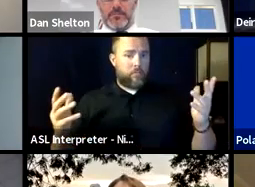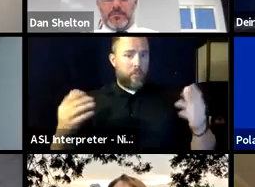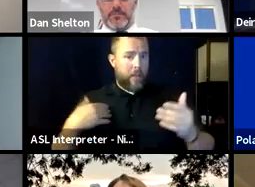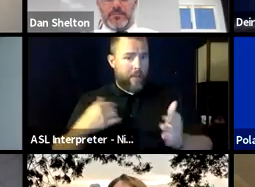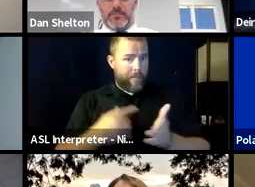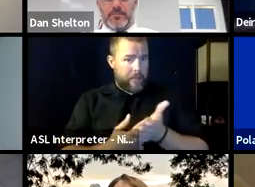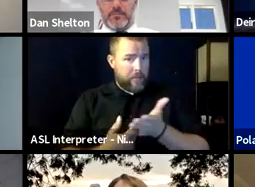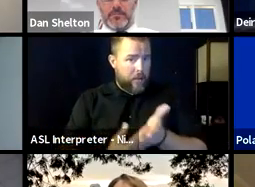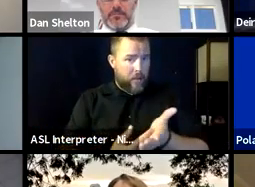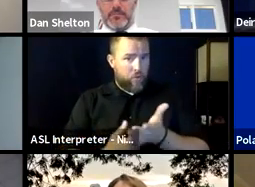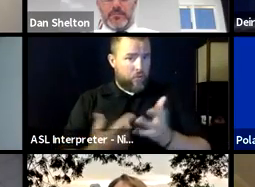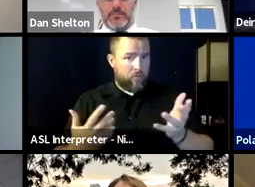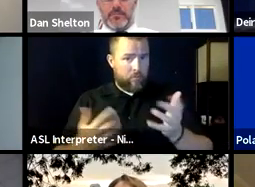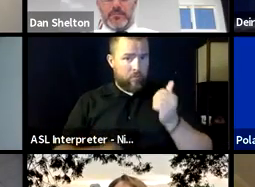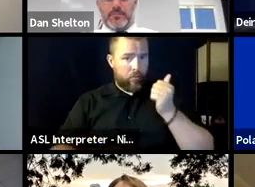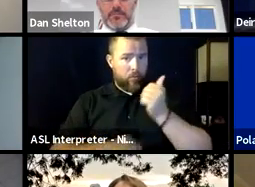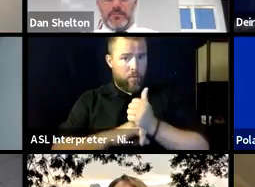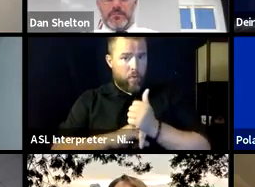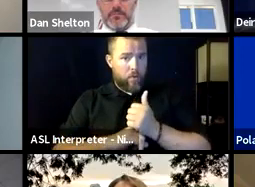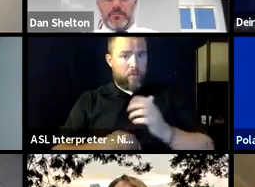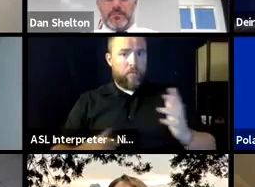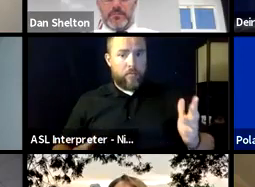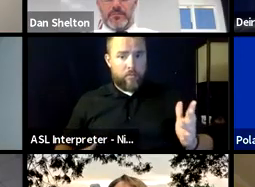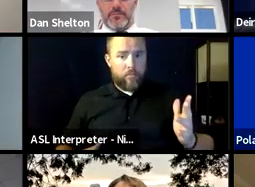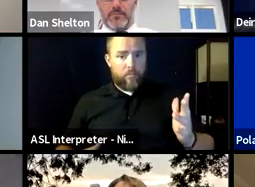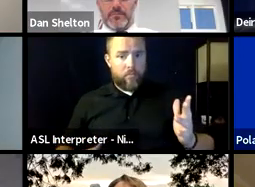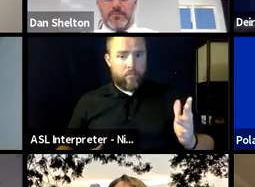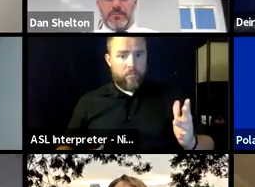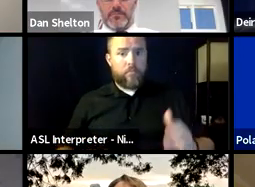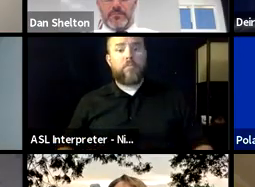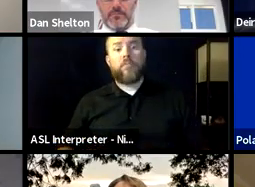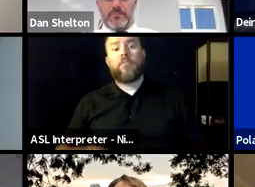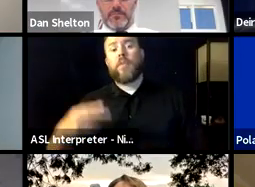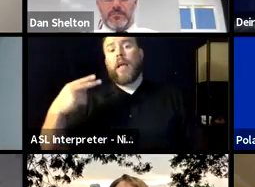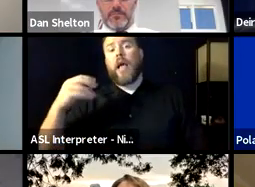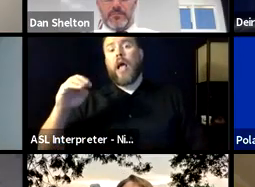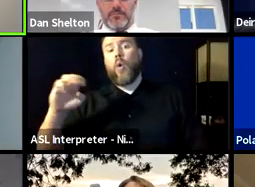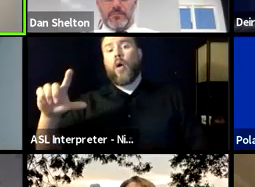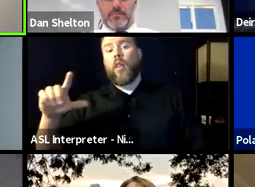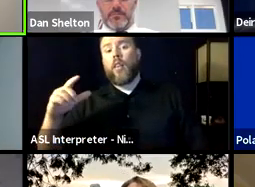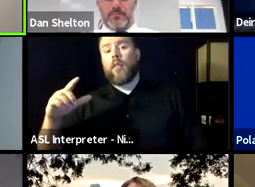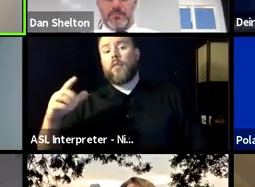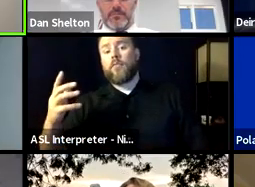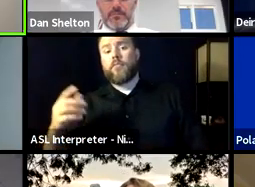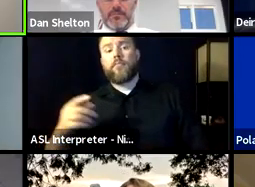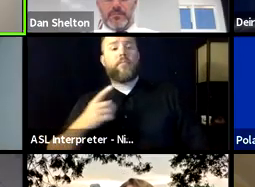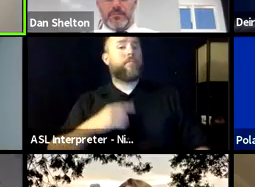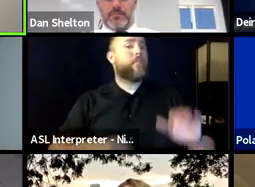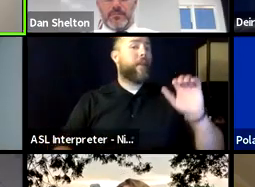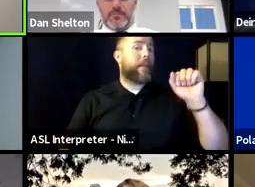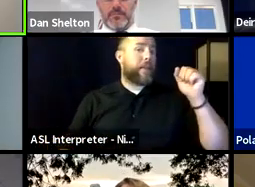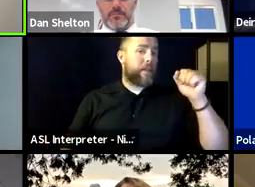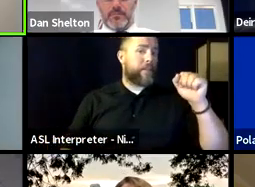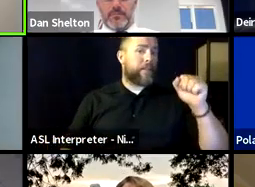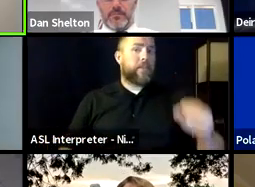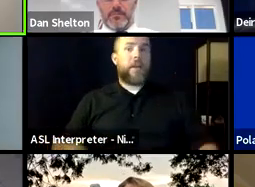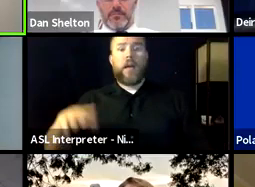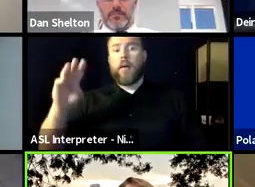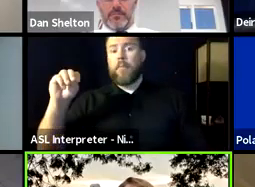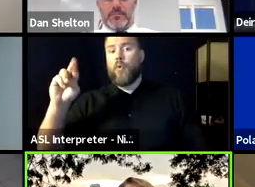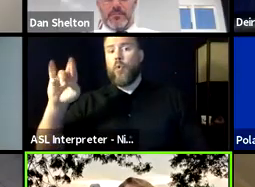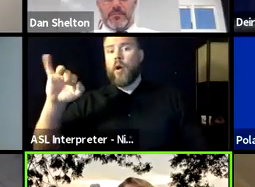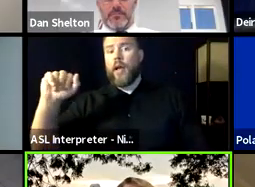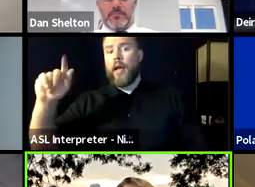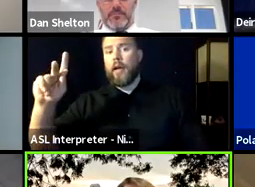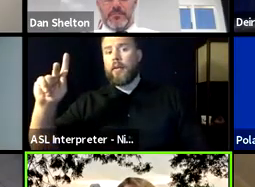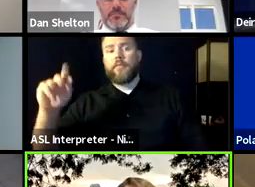All right, hearing none, we can go ahead with the roll call for the vote. Mr. Howell? Warren Howell, yes. Mrs. Moriak?